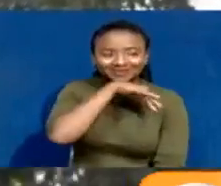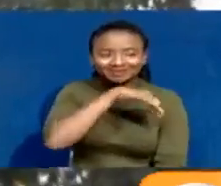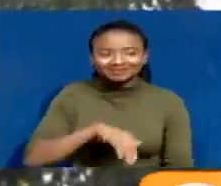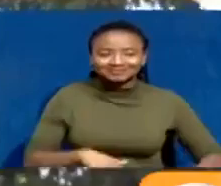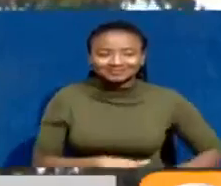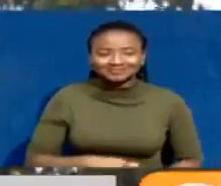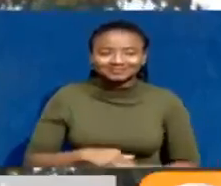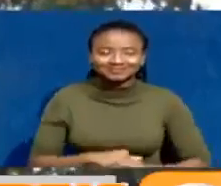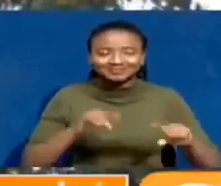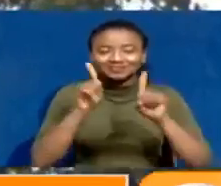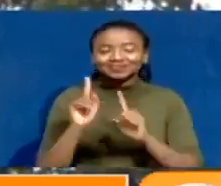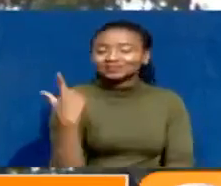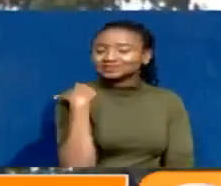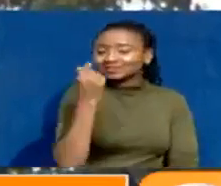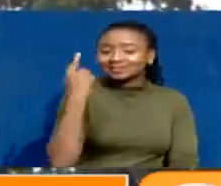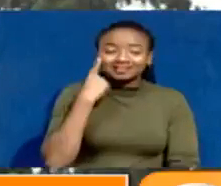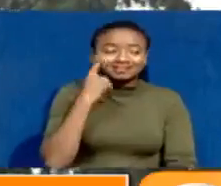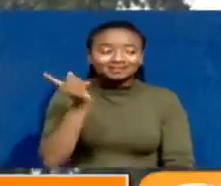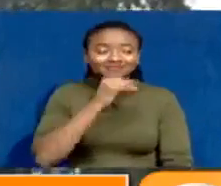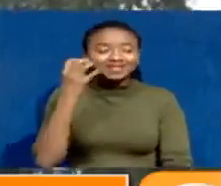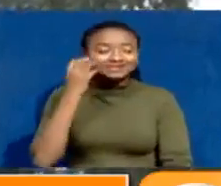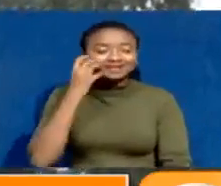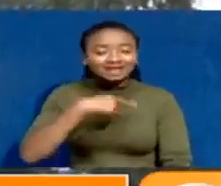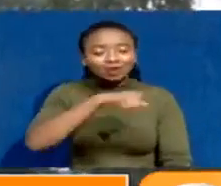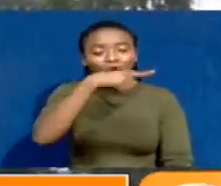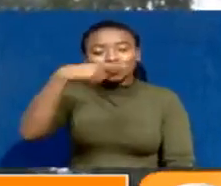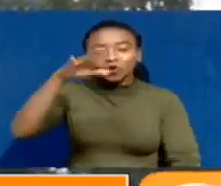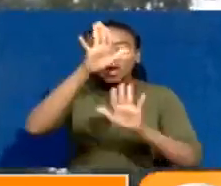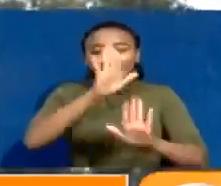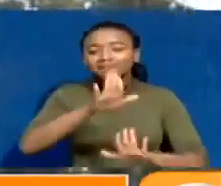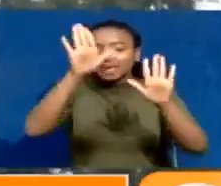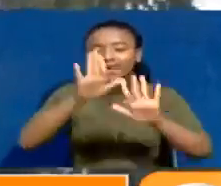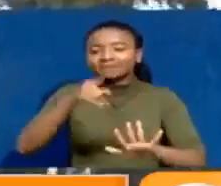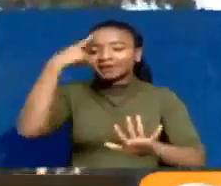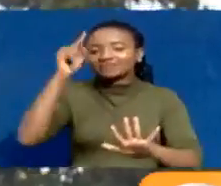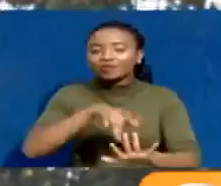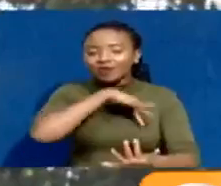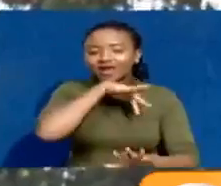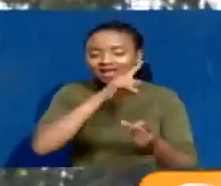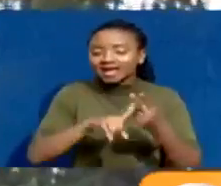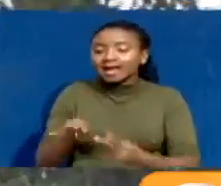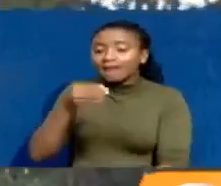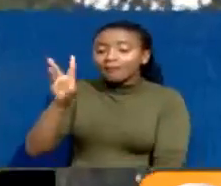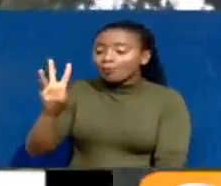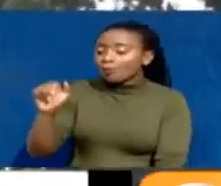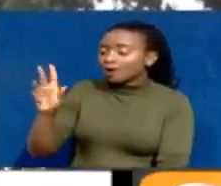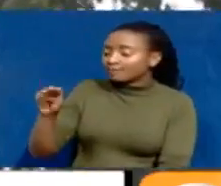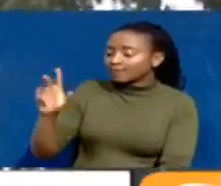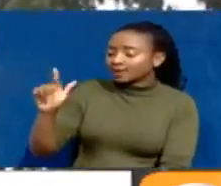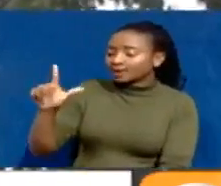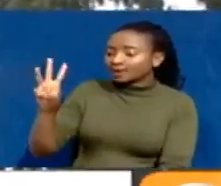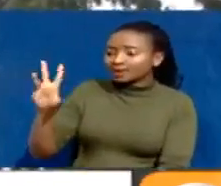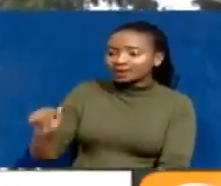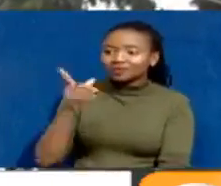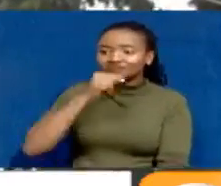tumeona Matiang'i akifanyia Raila campaign. Tumeona Eugene Wamalwa akifanyia Raila